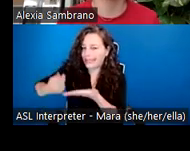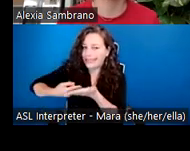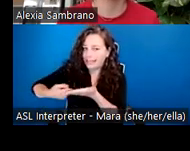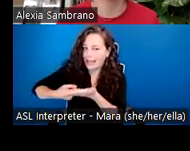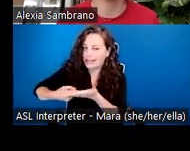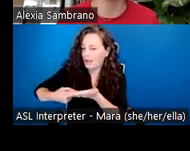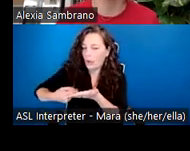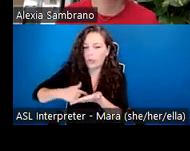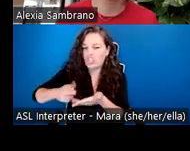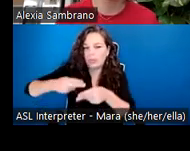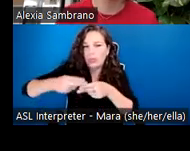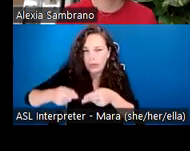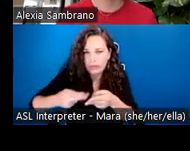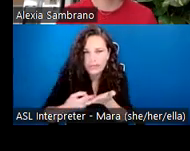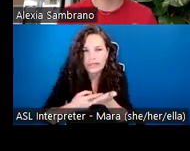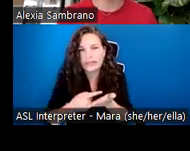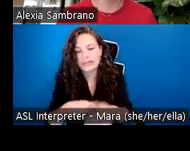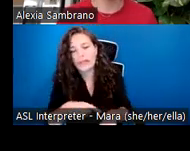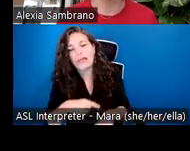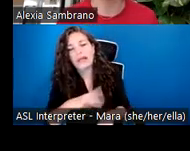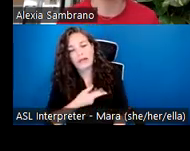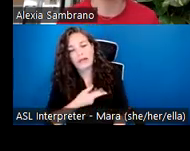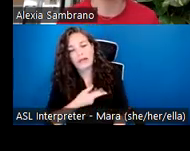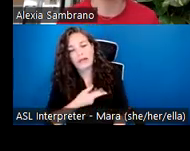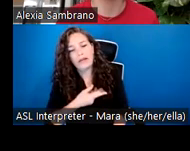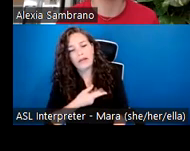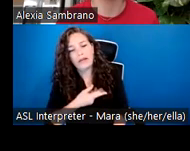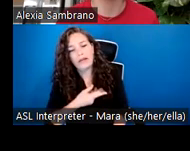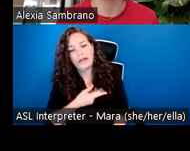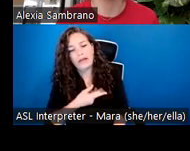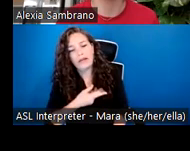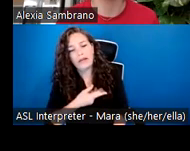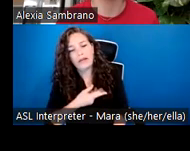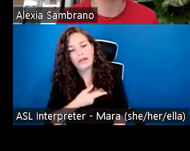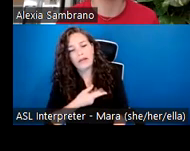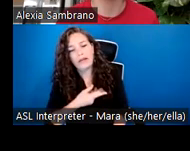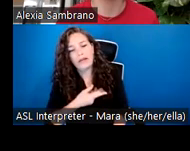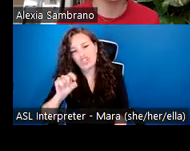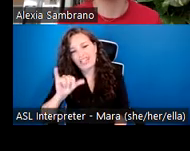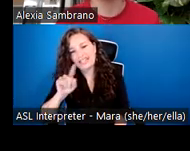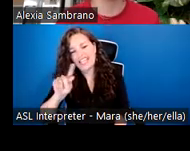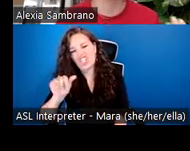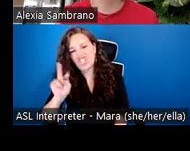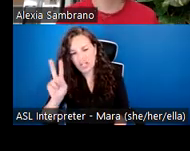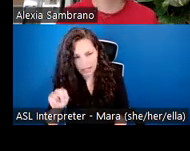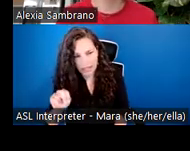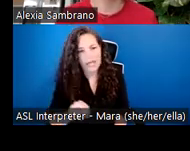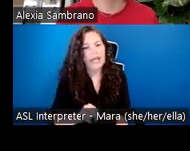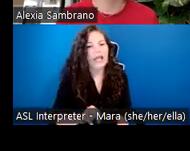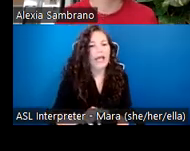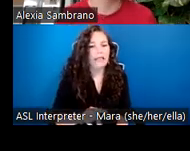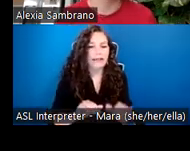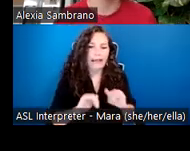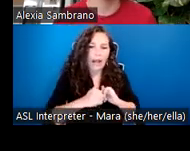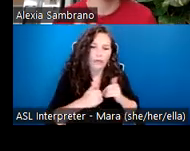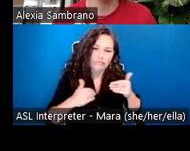going to talk a little bit about the history of trans pathologization and medicalization, and how we can move towards a gender inclusive